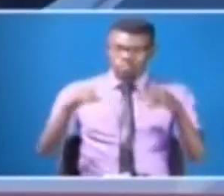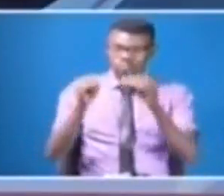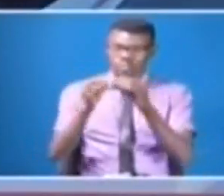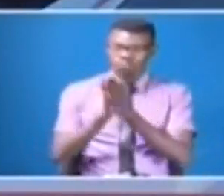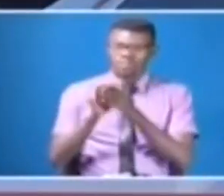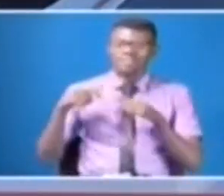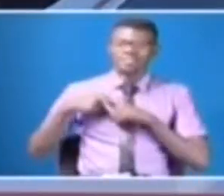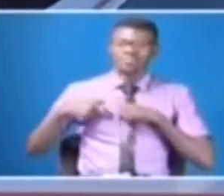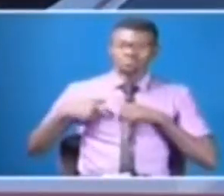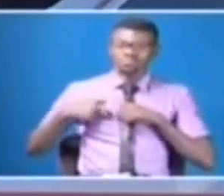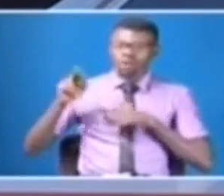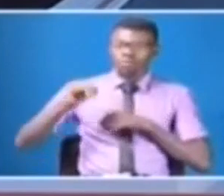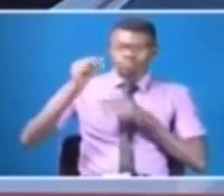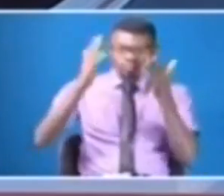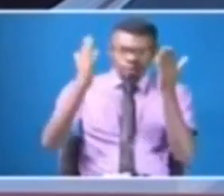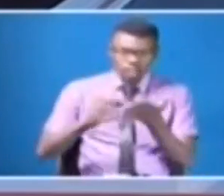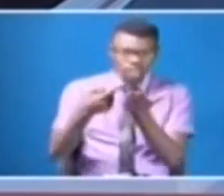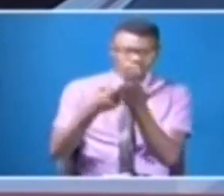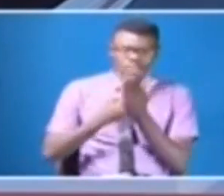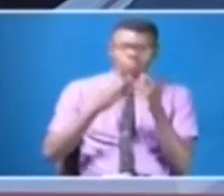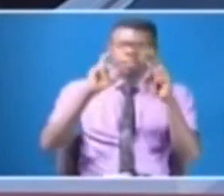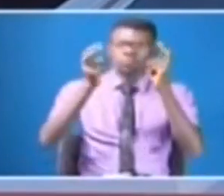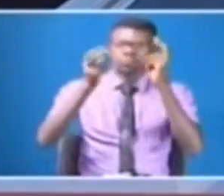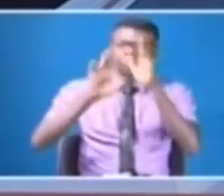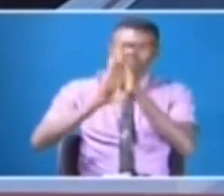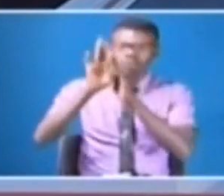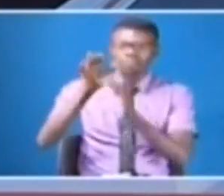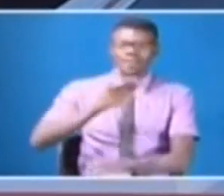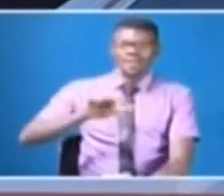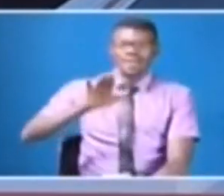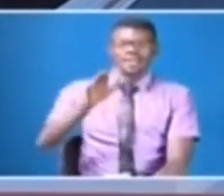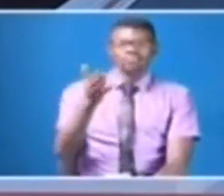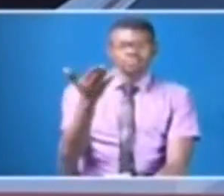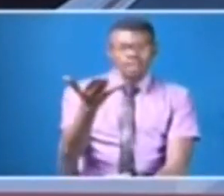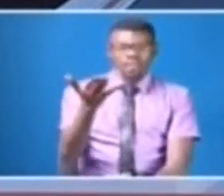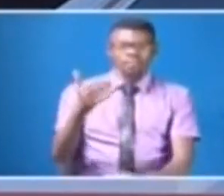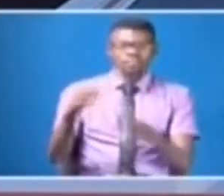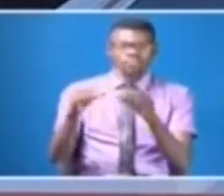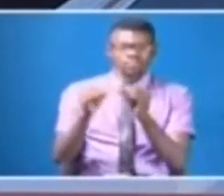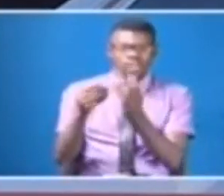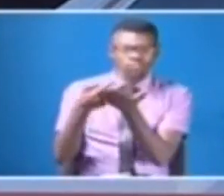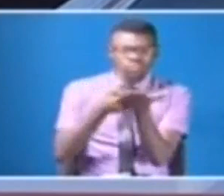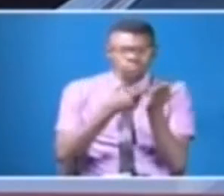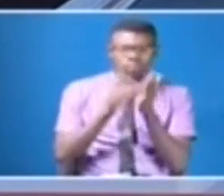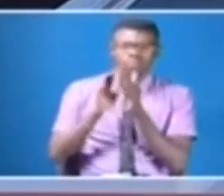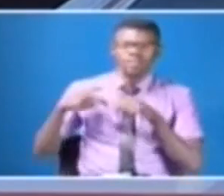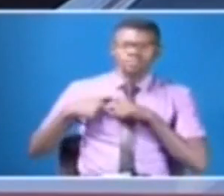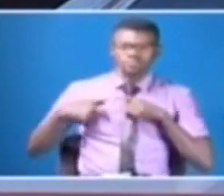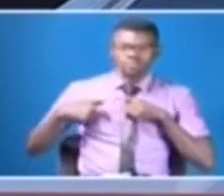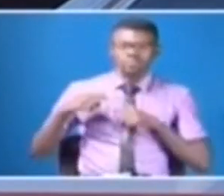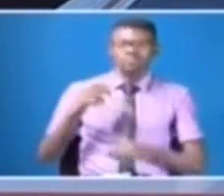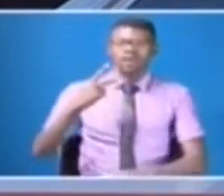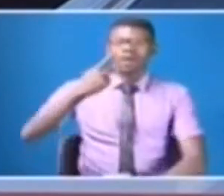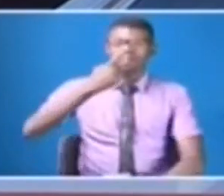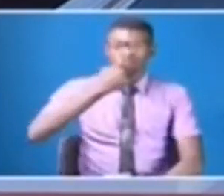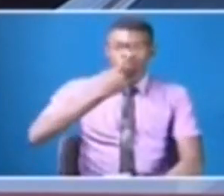from North Rift to discuss matters development in the region. The Baringo Senator held discussions with a delegation from the Pokot